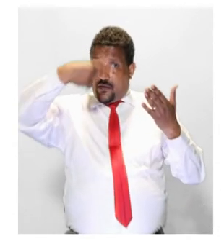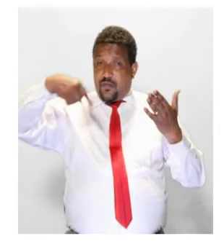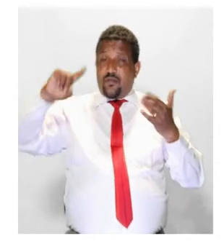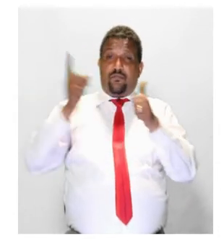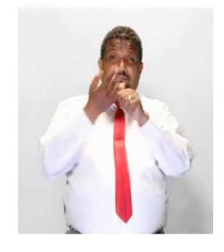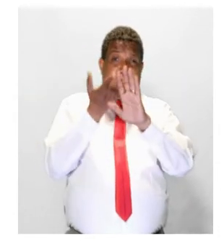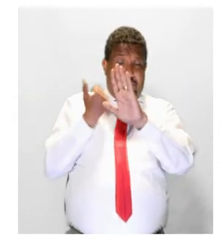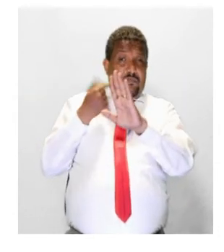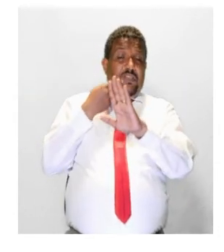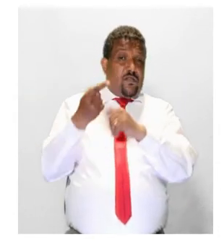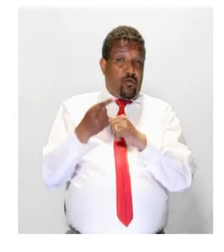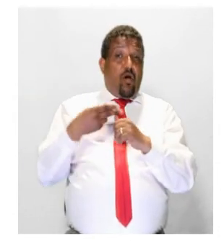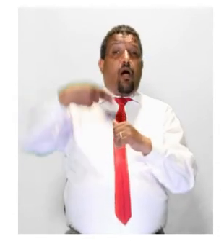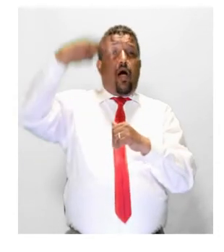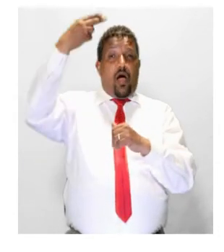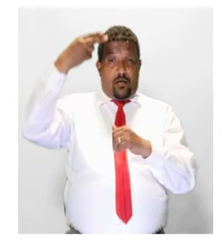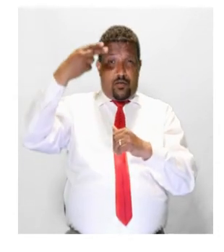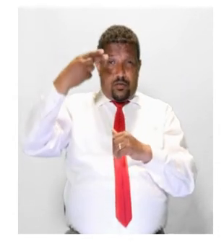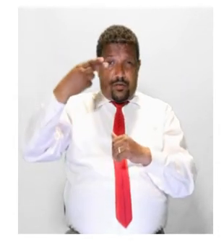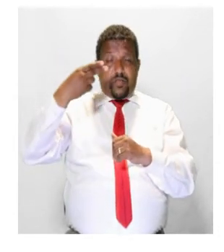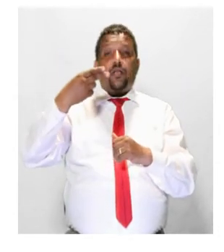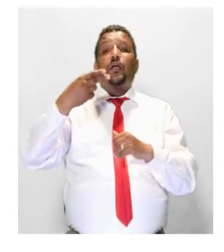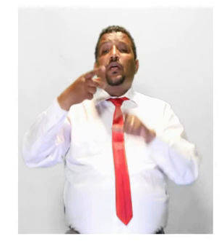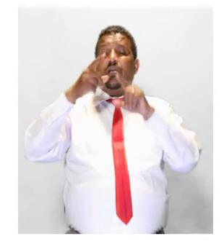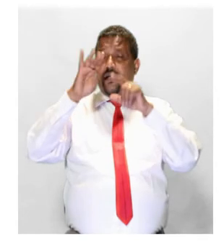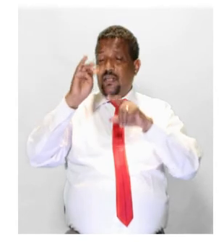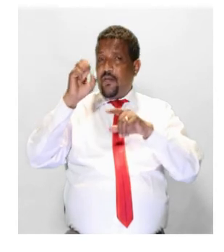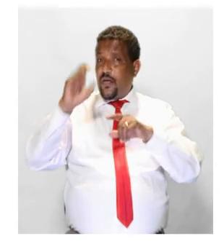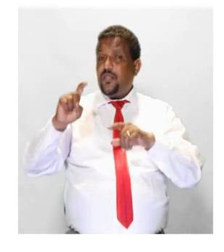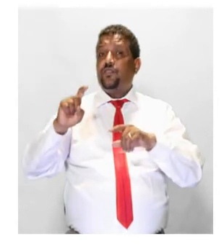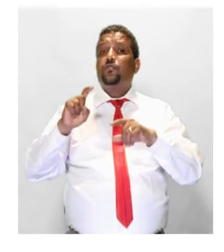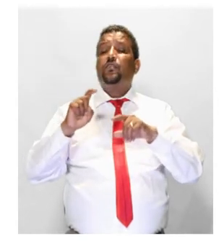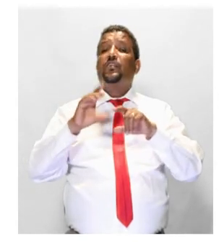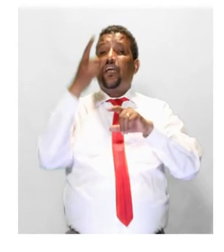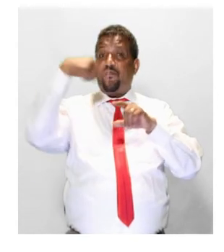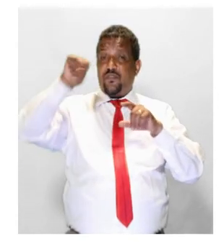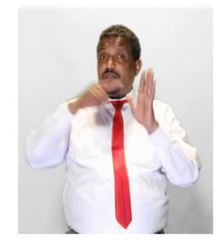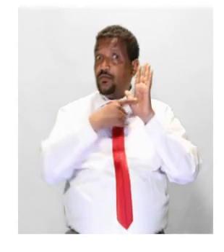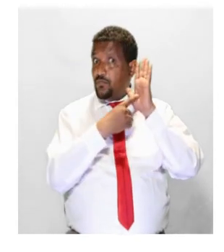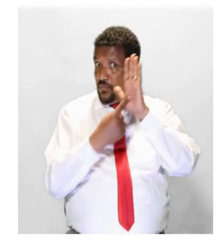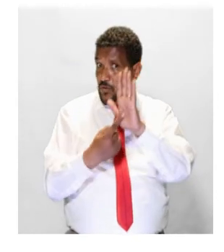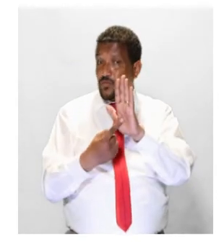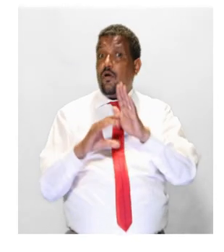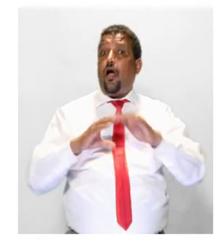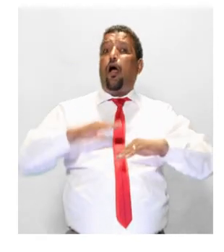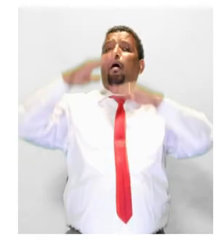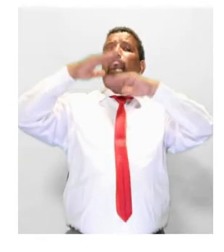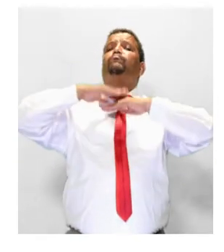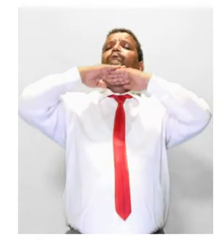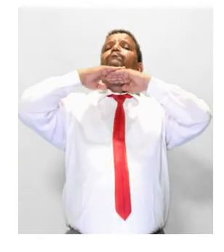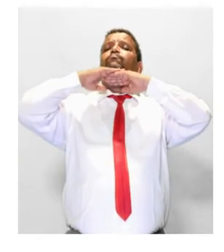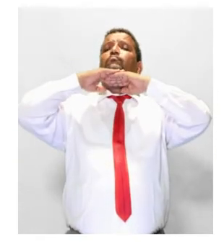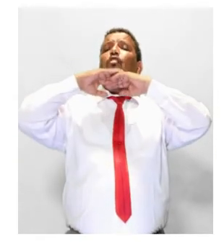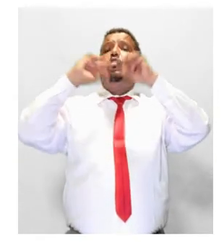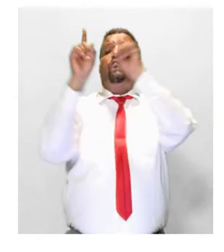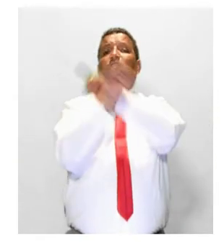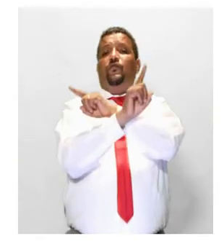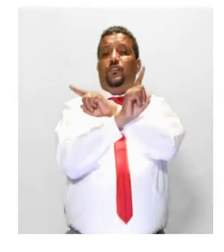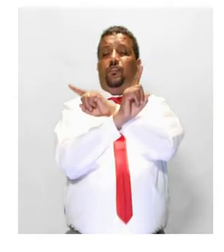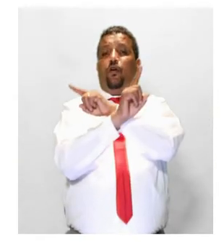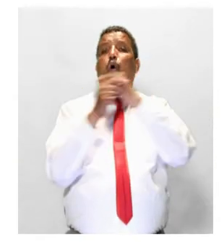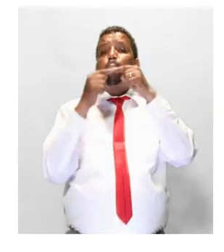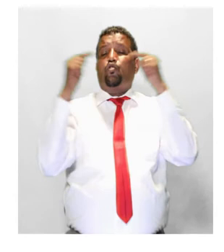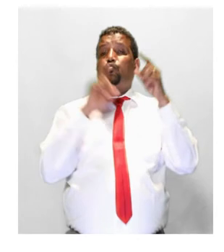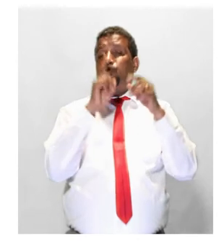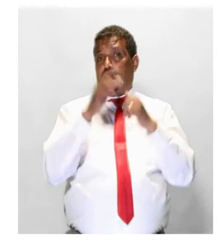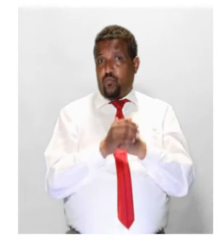earlier, higher indifference curves represent higher level of satisfaction, and vice versa. Vice versa means the opposite holds true. Higher